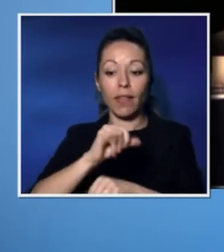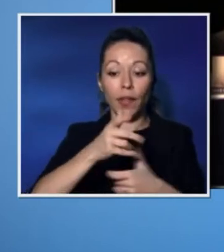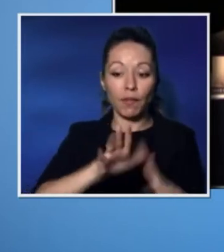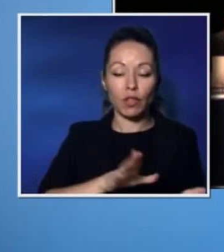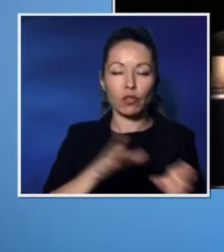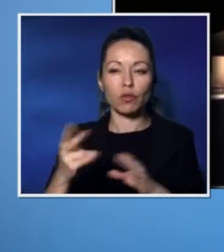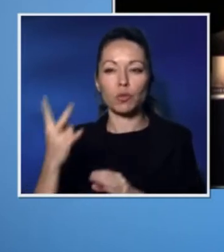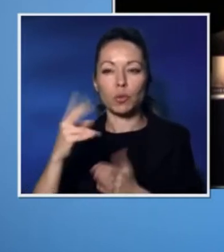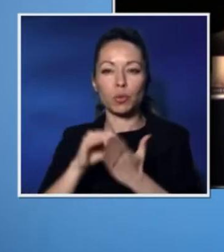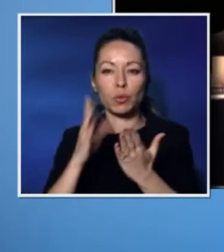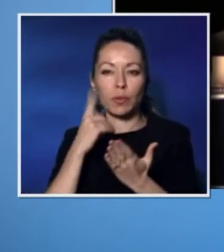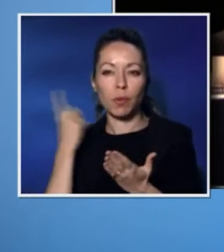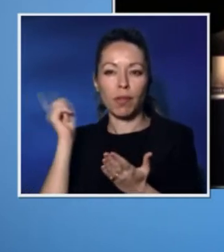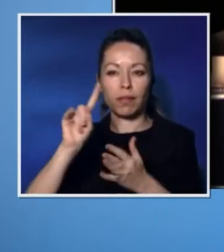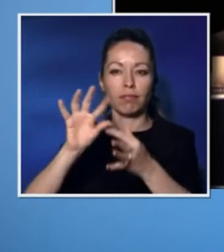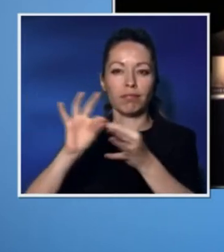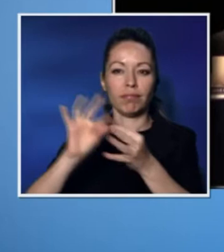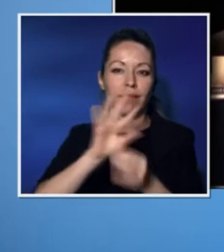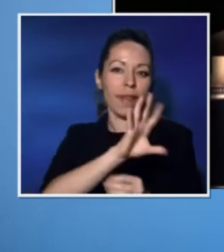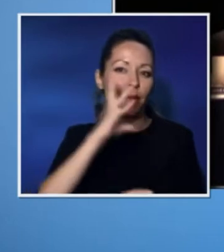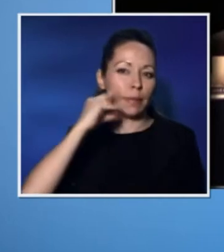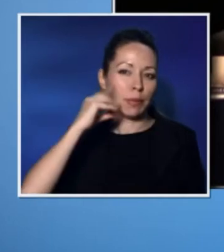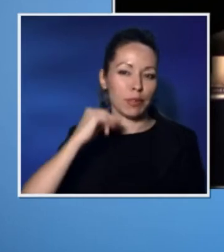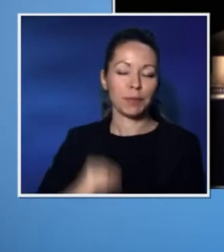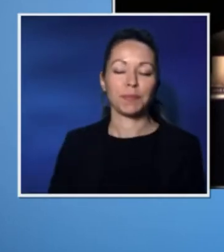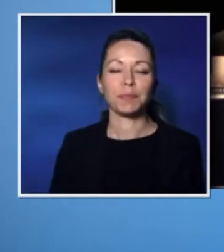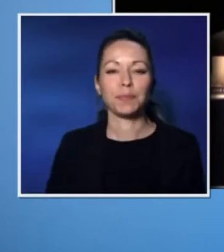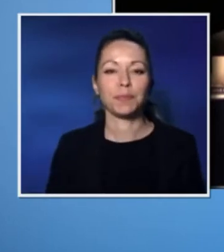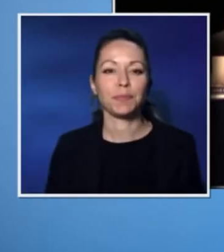share their experiences with you.